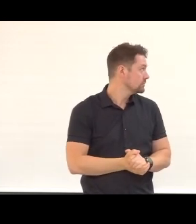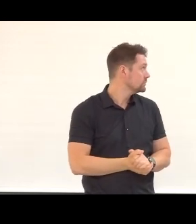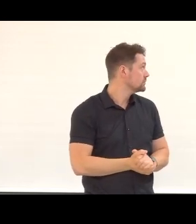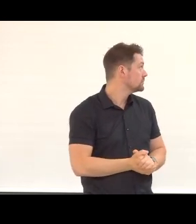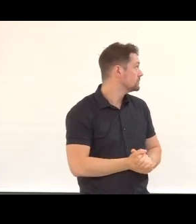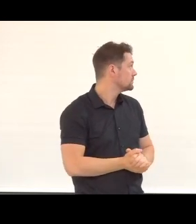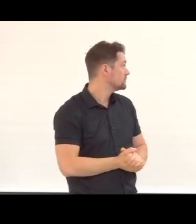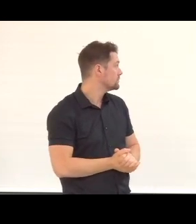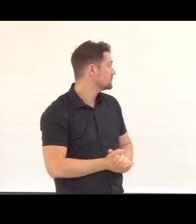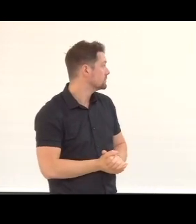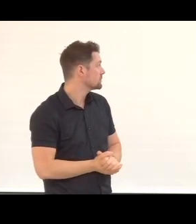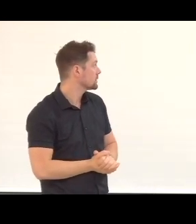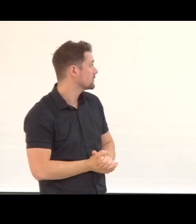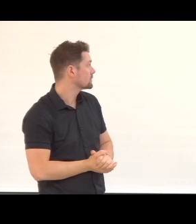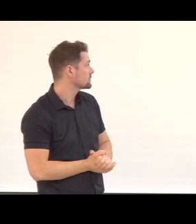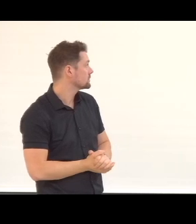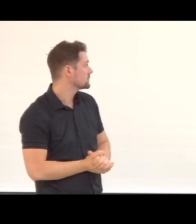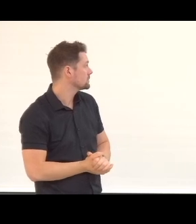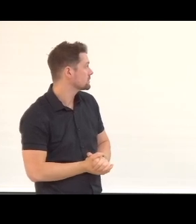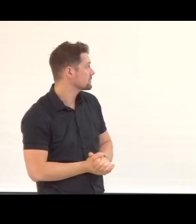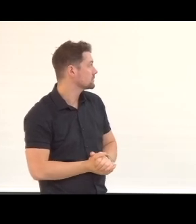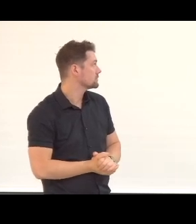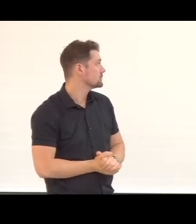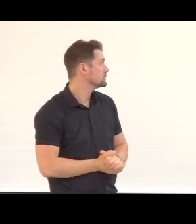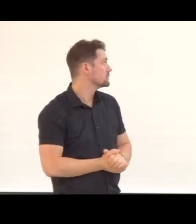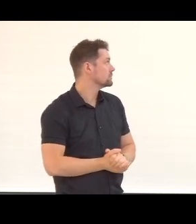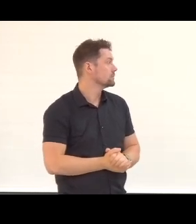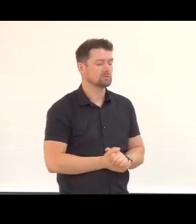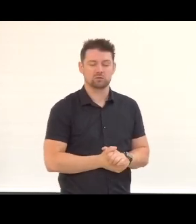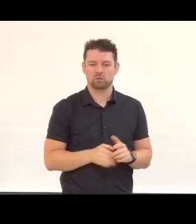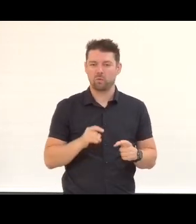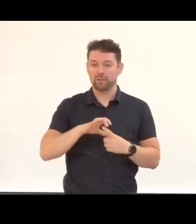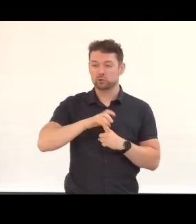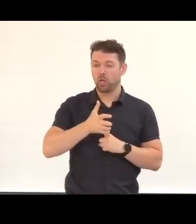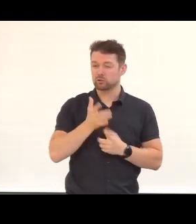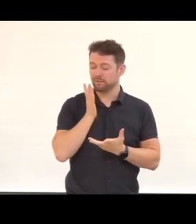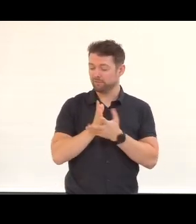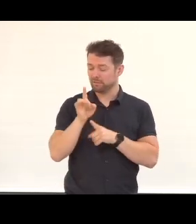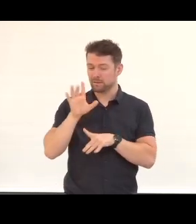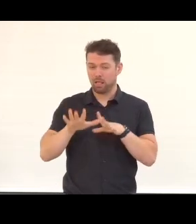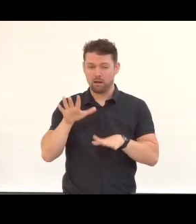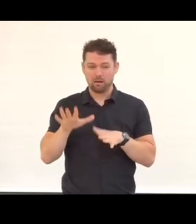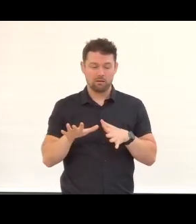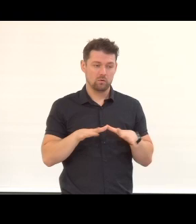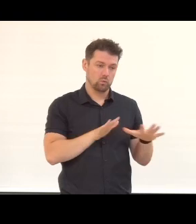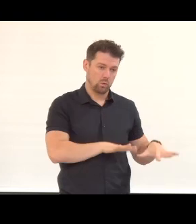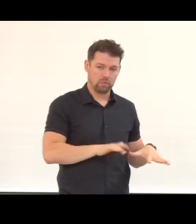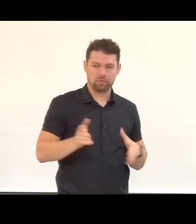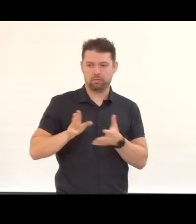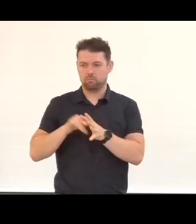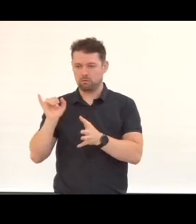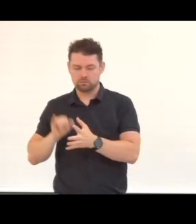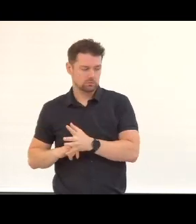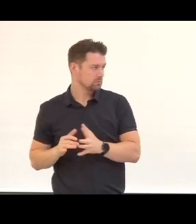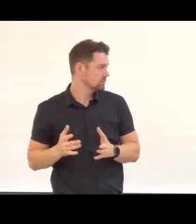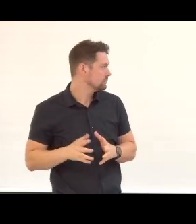pictures. It's just really to show you how geologically you have such similar structures that in some cases are the